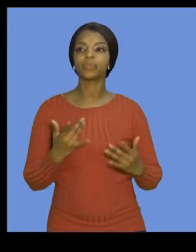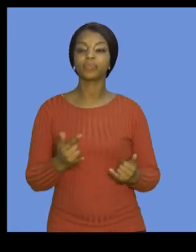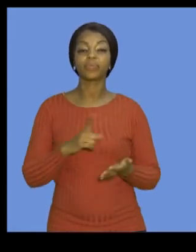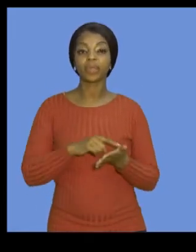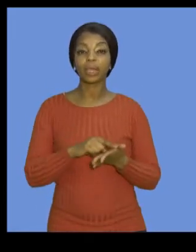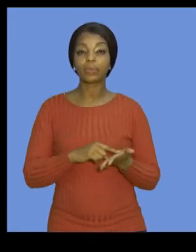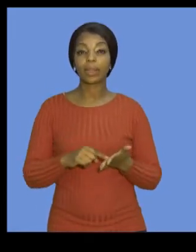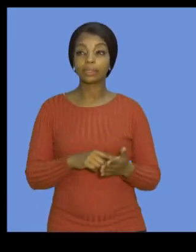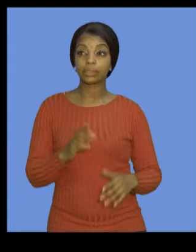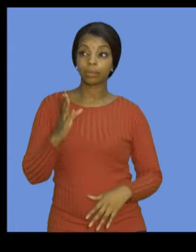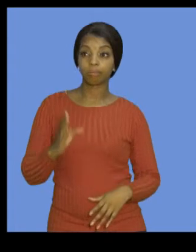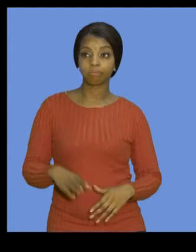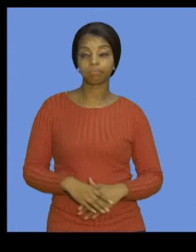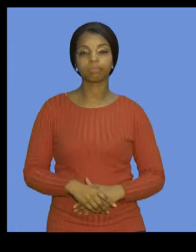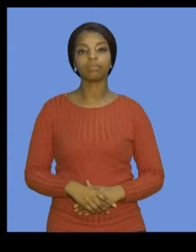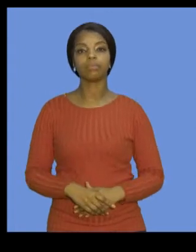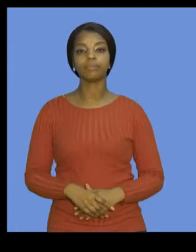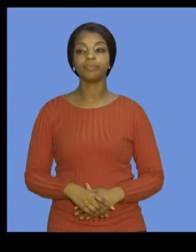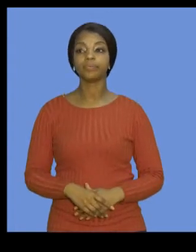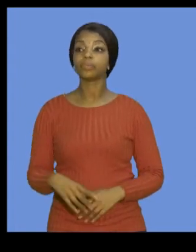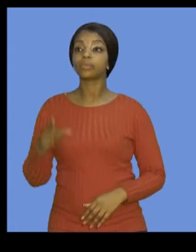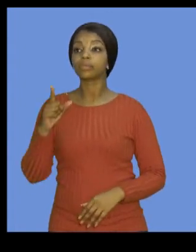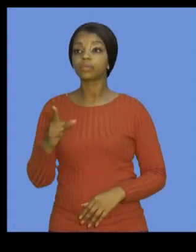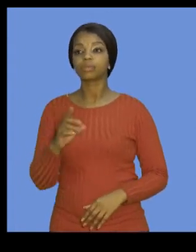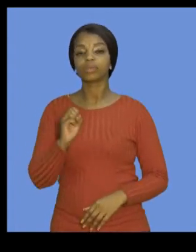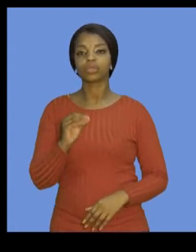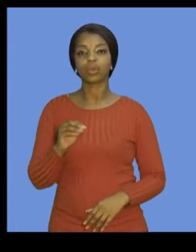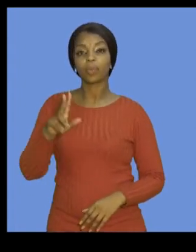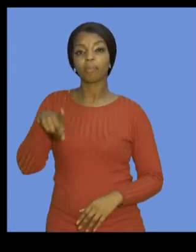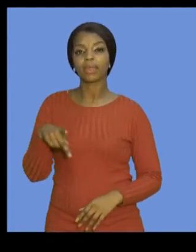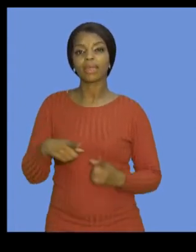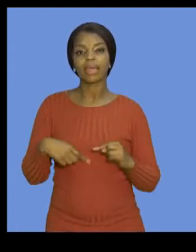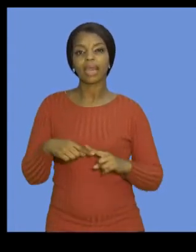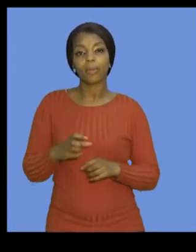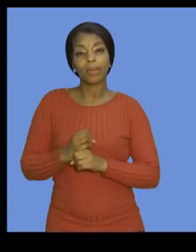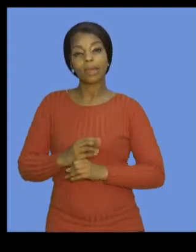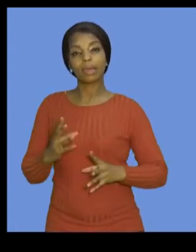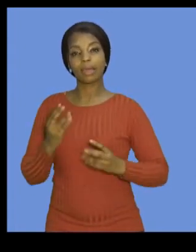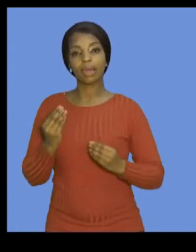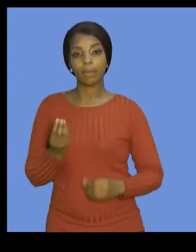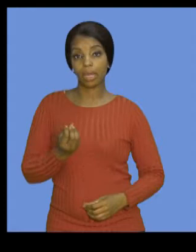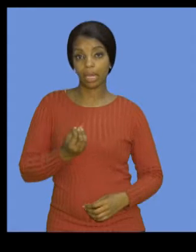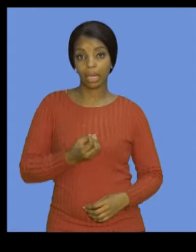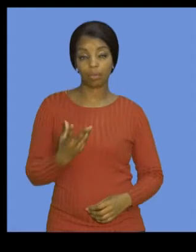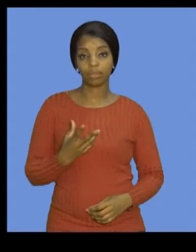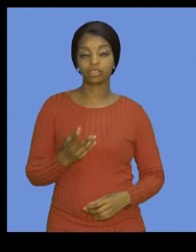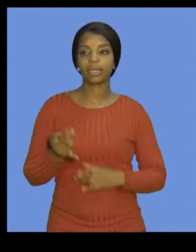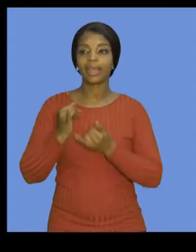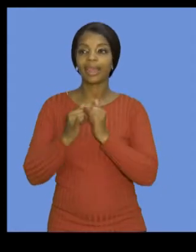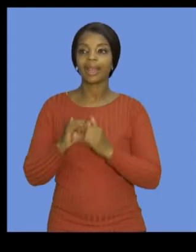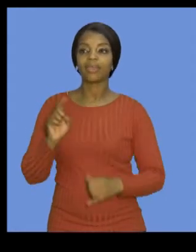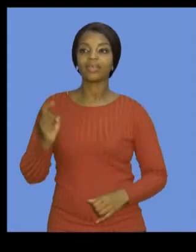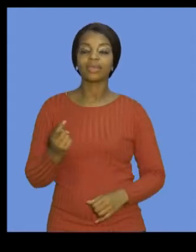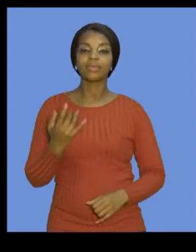the calculation for this, so the P value here was the 11,500. The